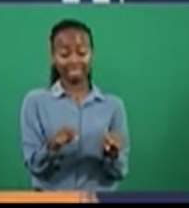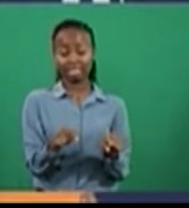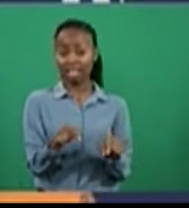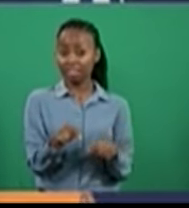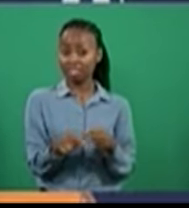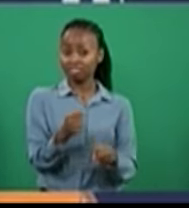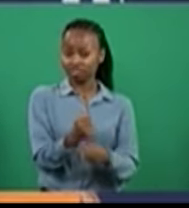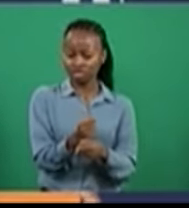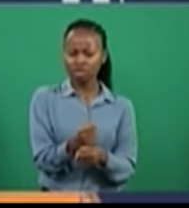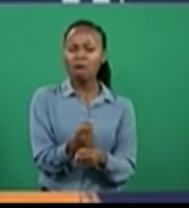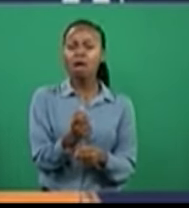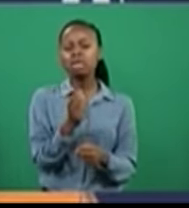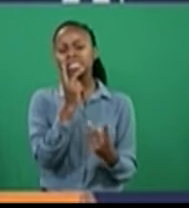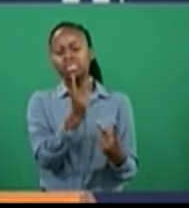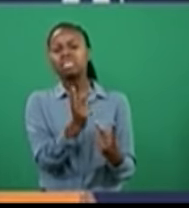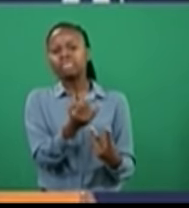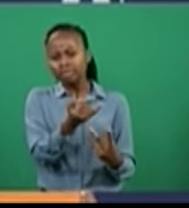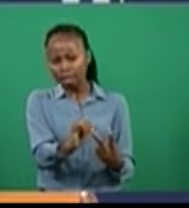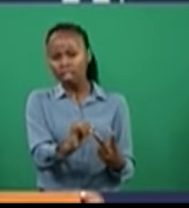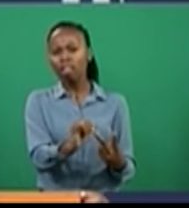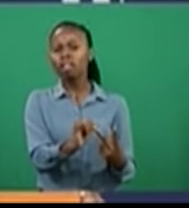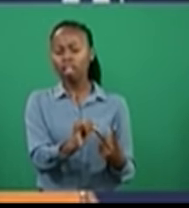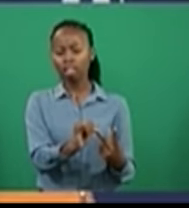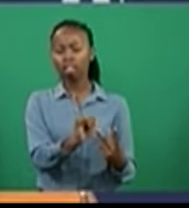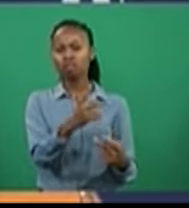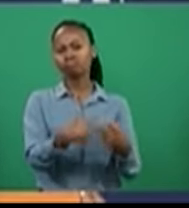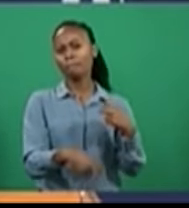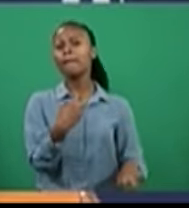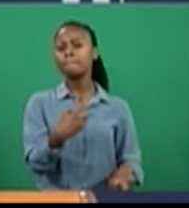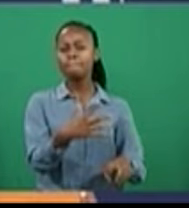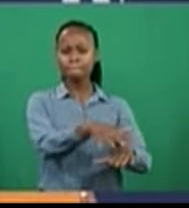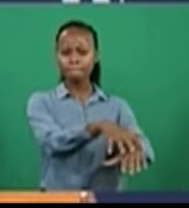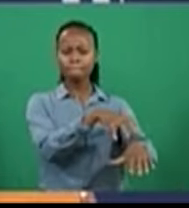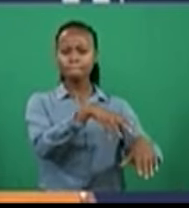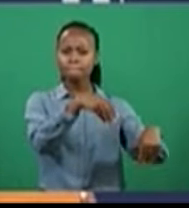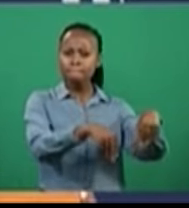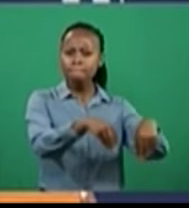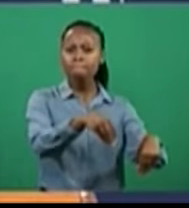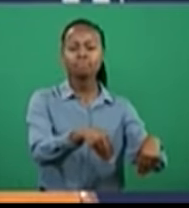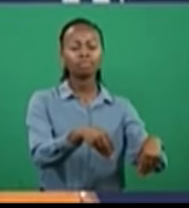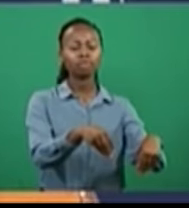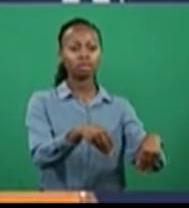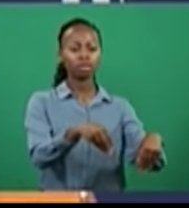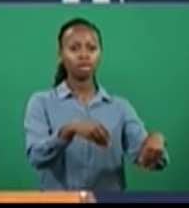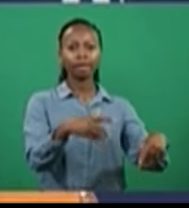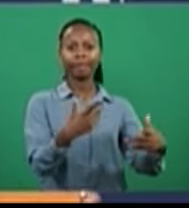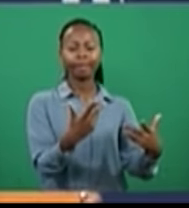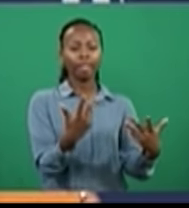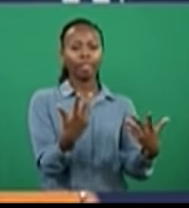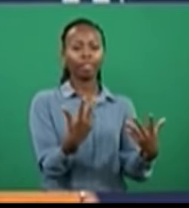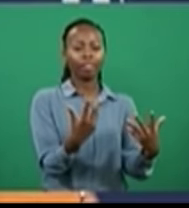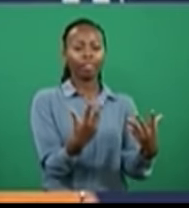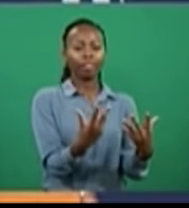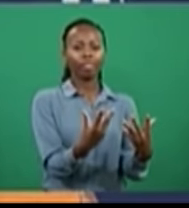a threat to the field crops. They might end up being less